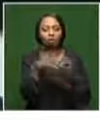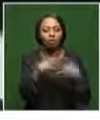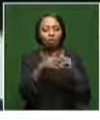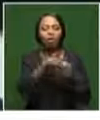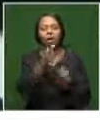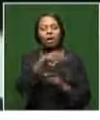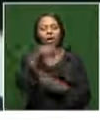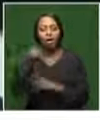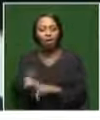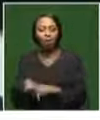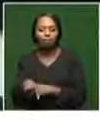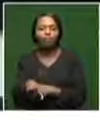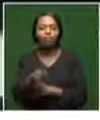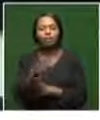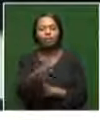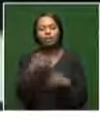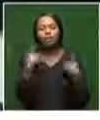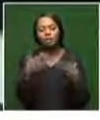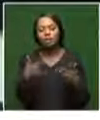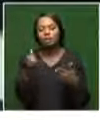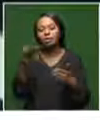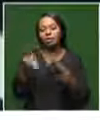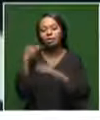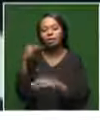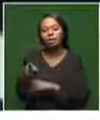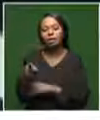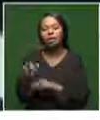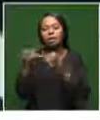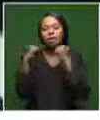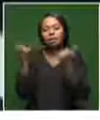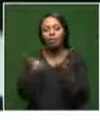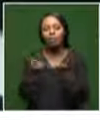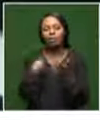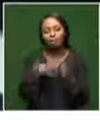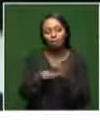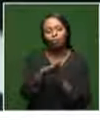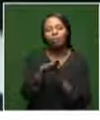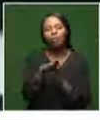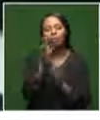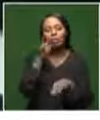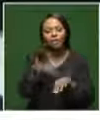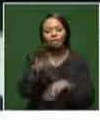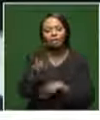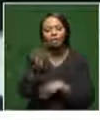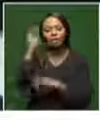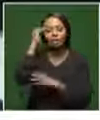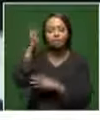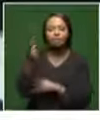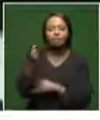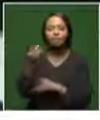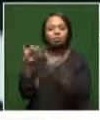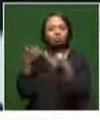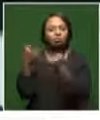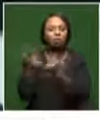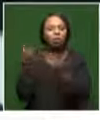said, my company is a startup company, so there's room for improvement. And I'm also inviting interested parties to take this project